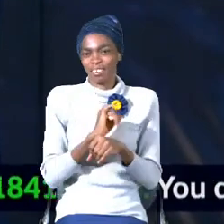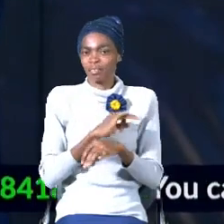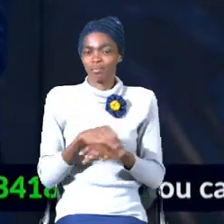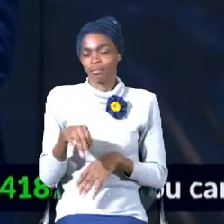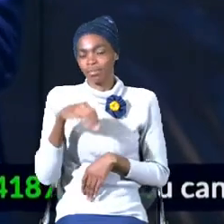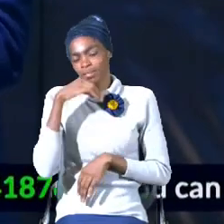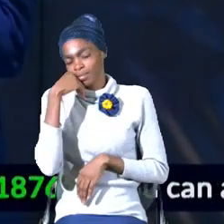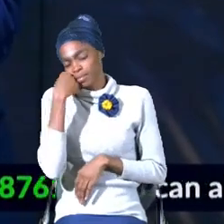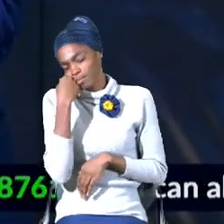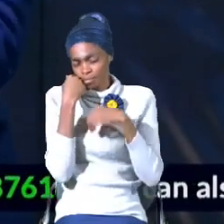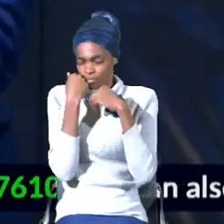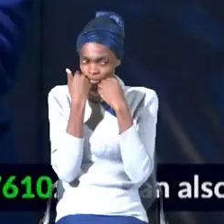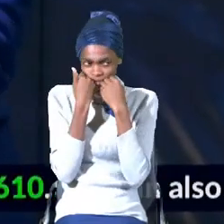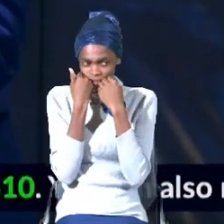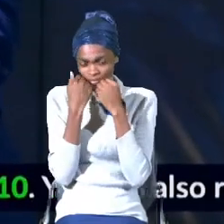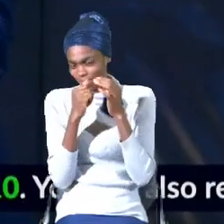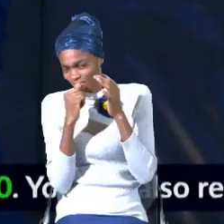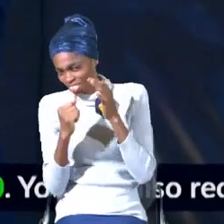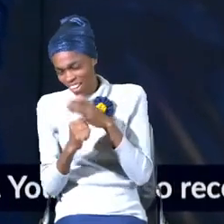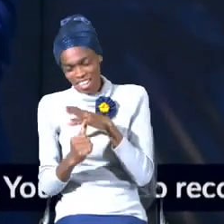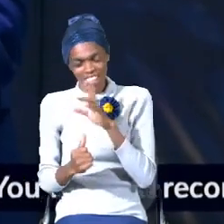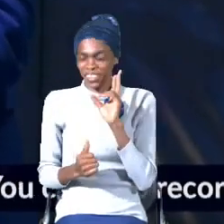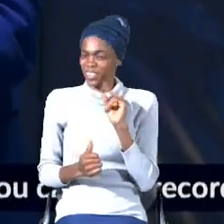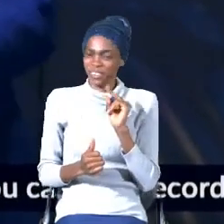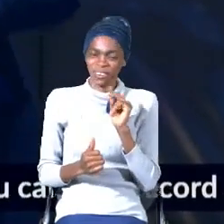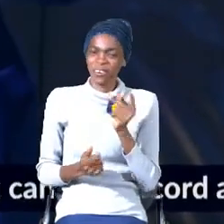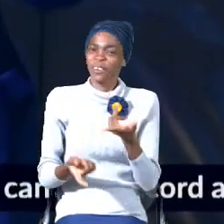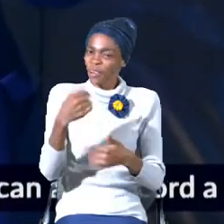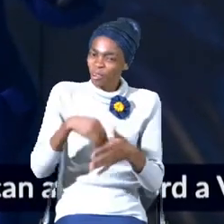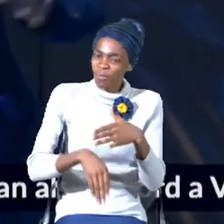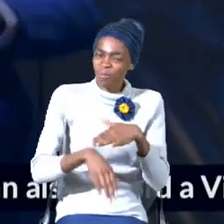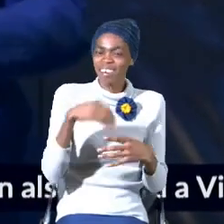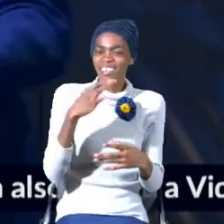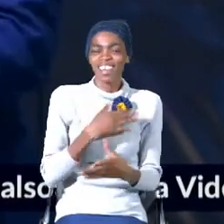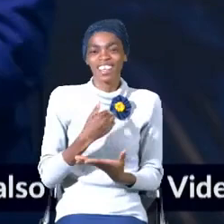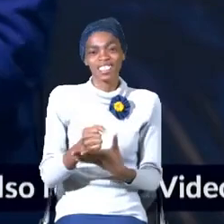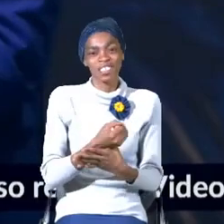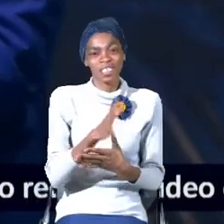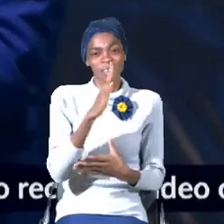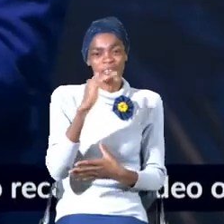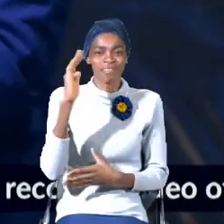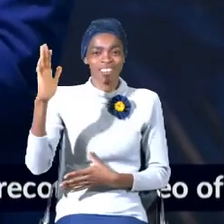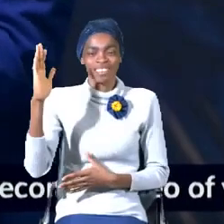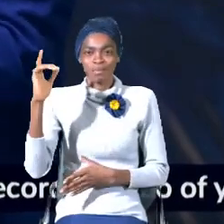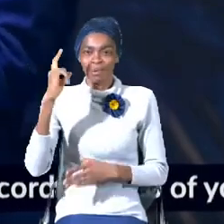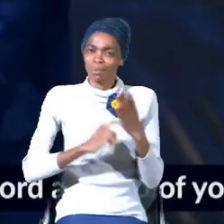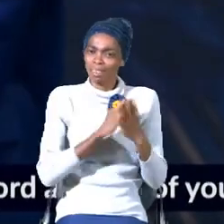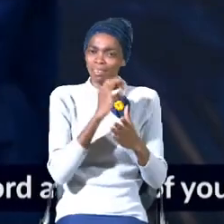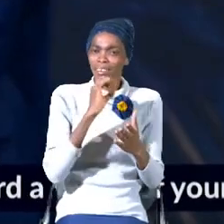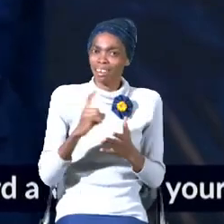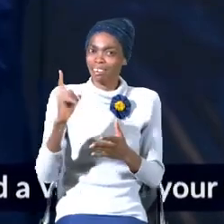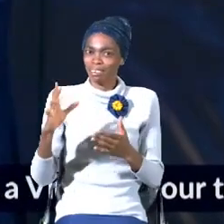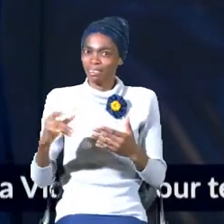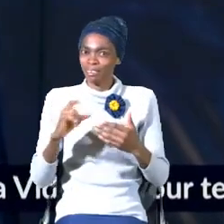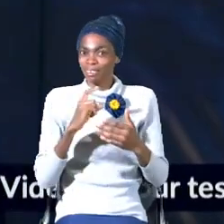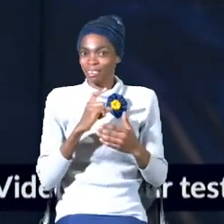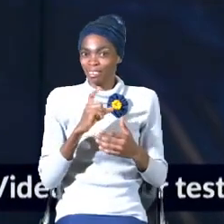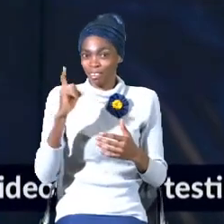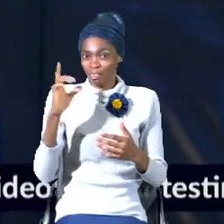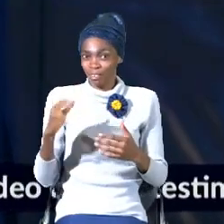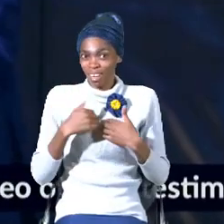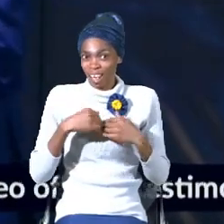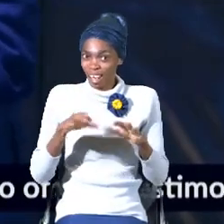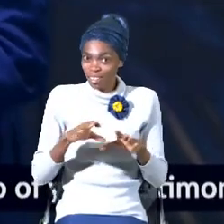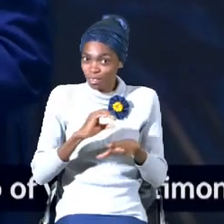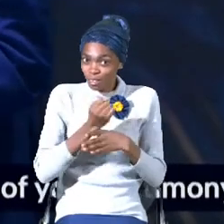you. We want you to come out and share your testimonies. Go to the left-hand side of the podium and share your testimonies. If